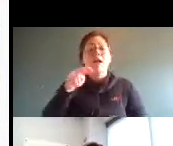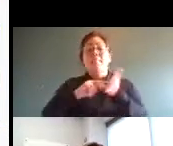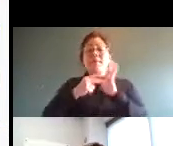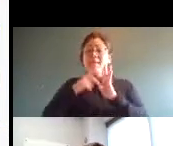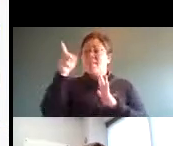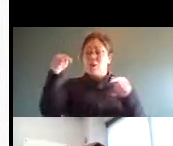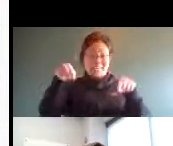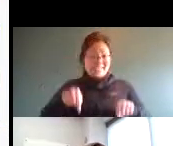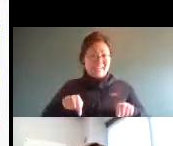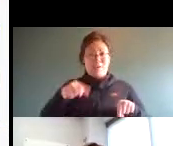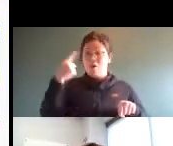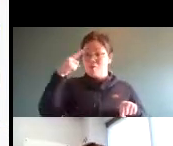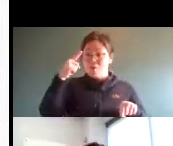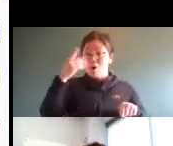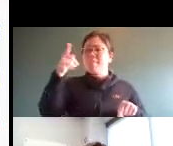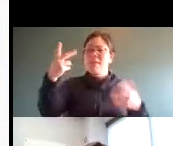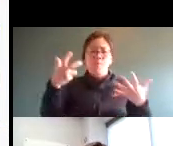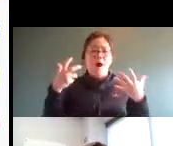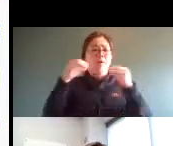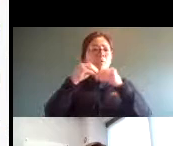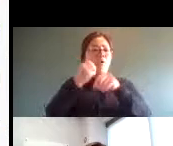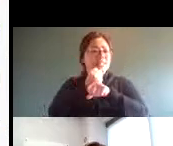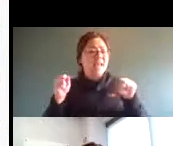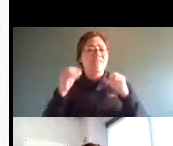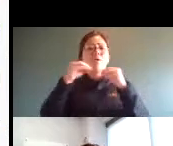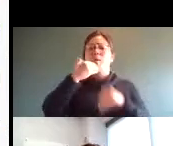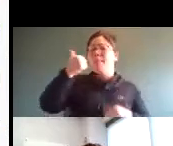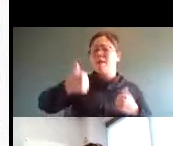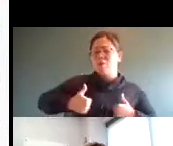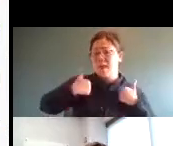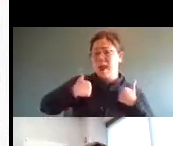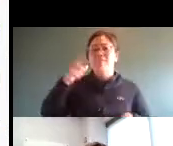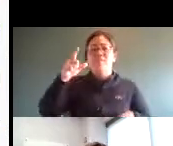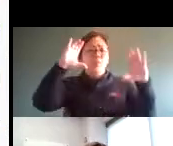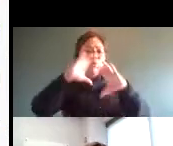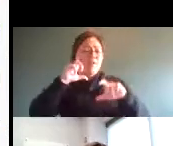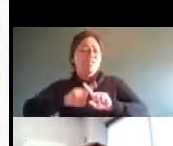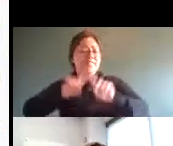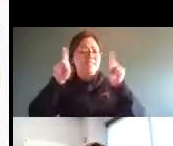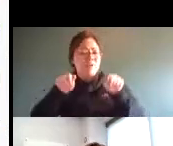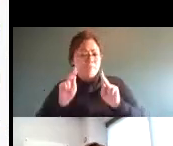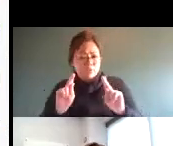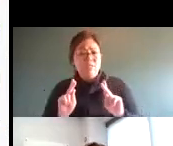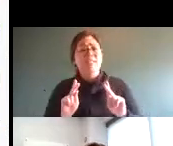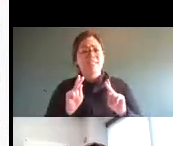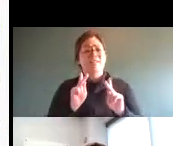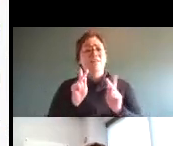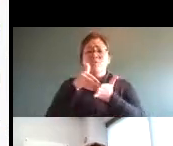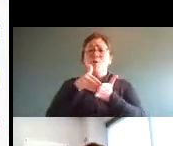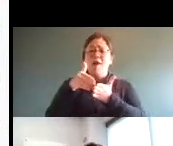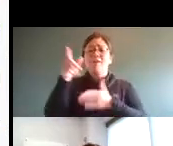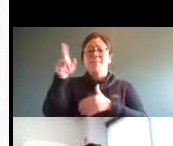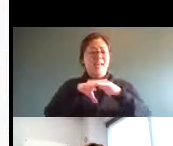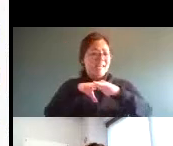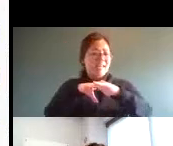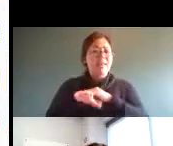because they were looking for a better and safer life. They're looking for new opportunities. And so they're often come in and they're